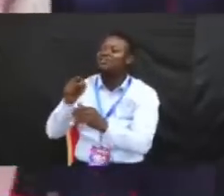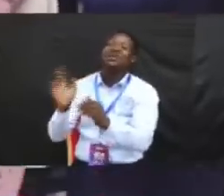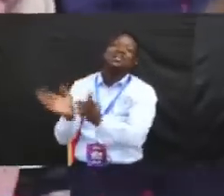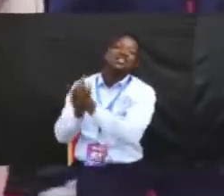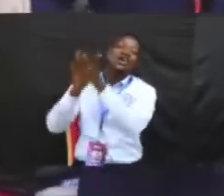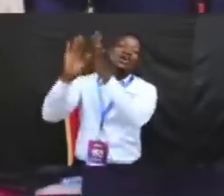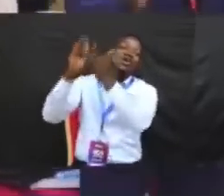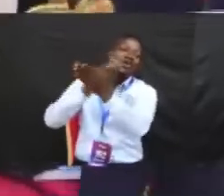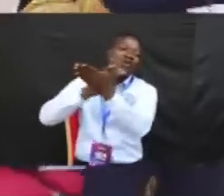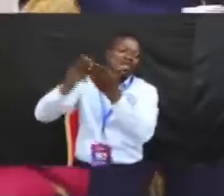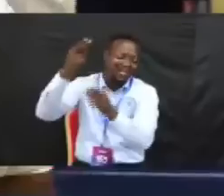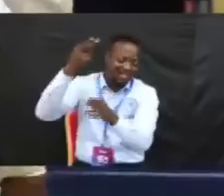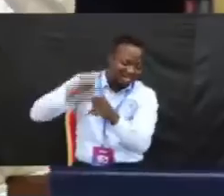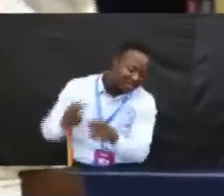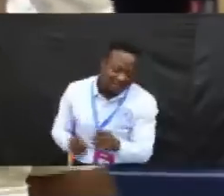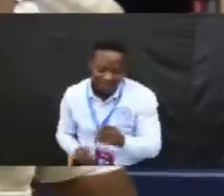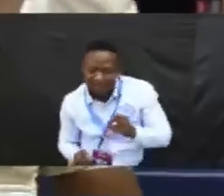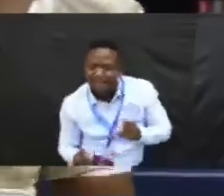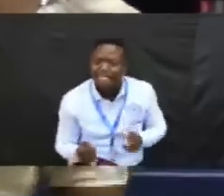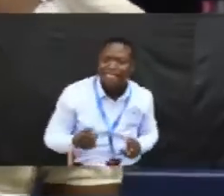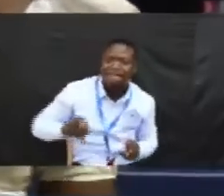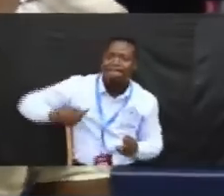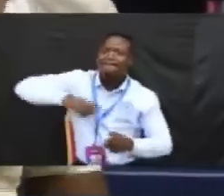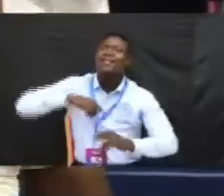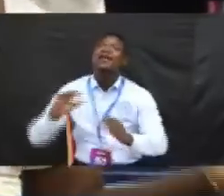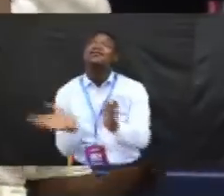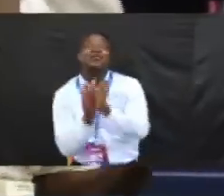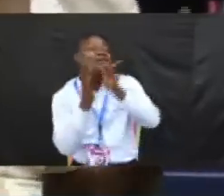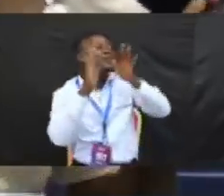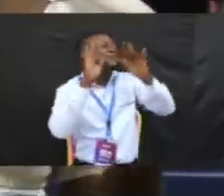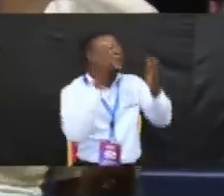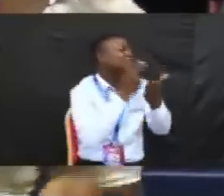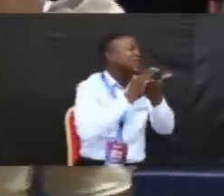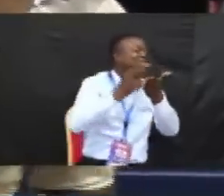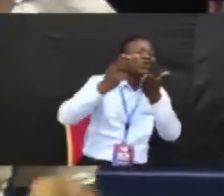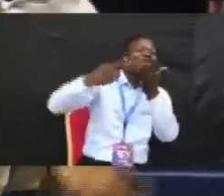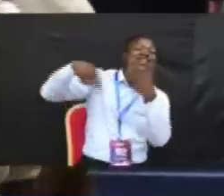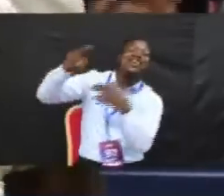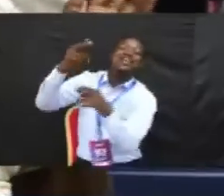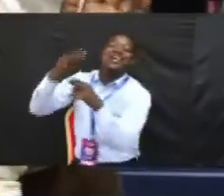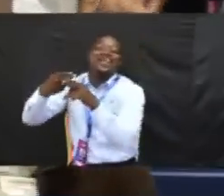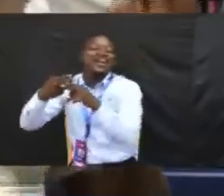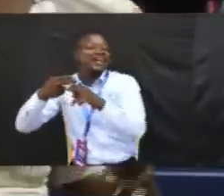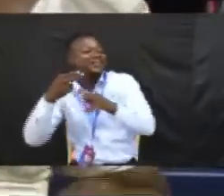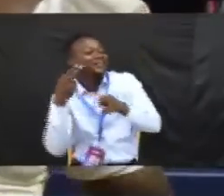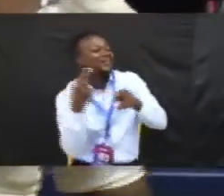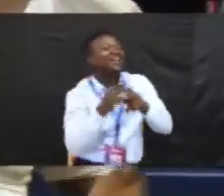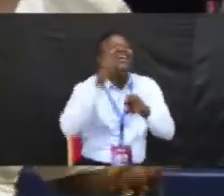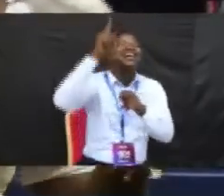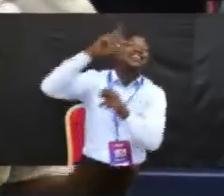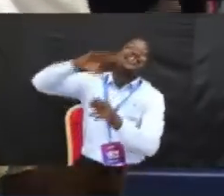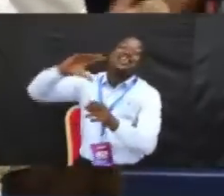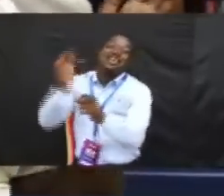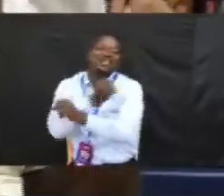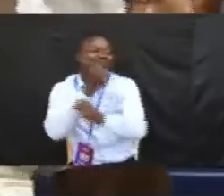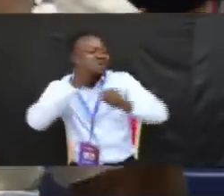we will praise your holy name. We will praise your holy name. We will praise your holy name.